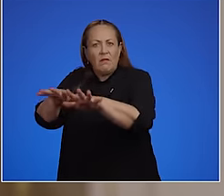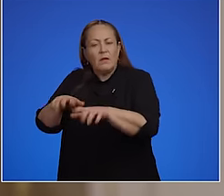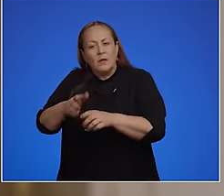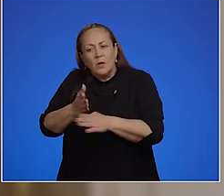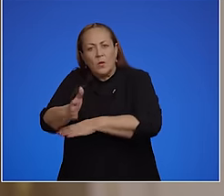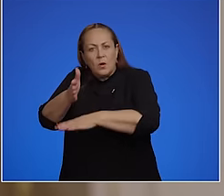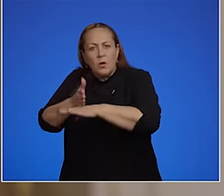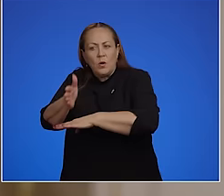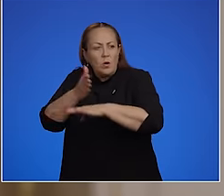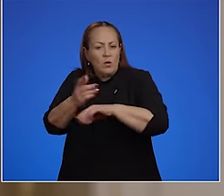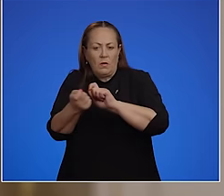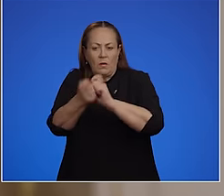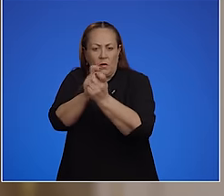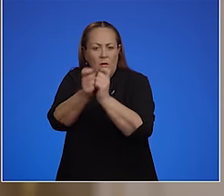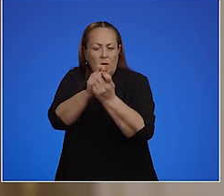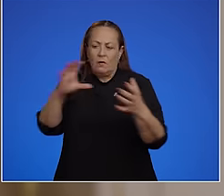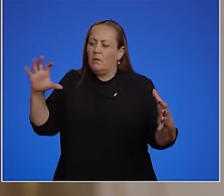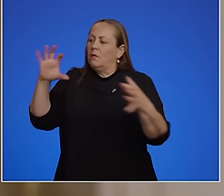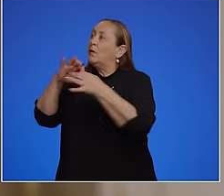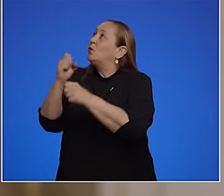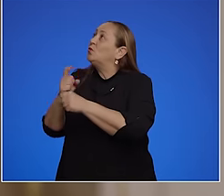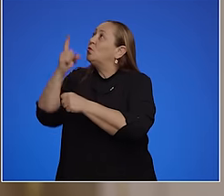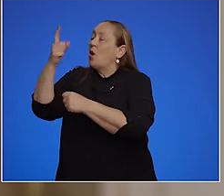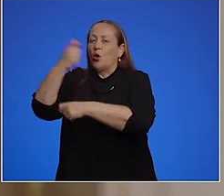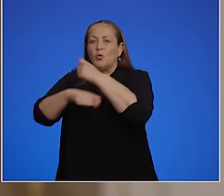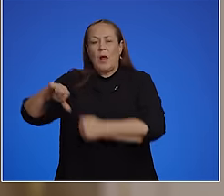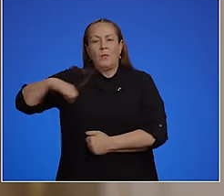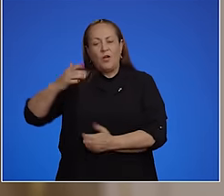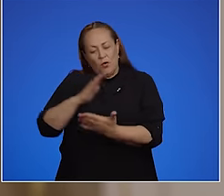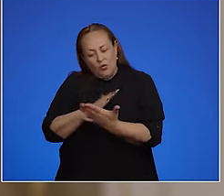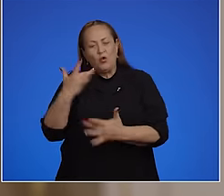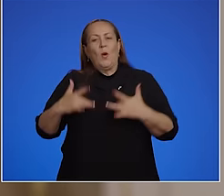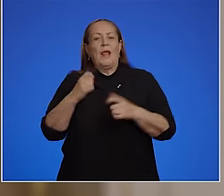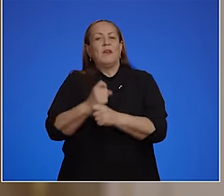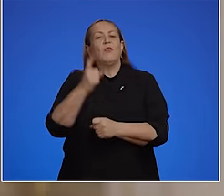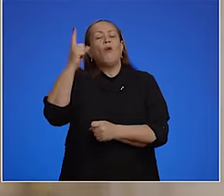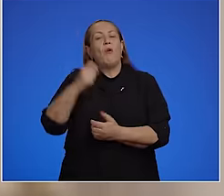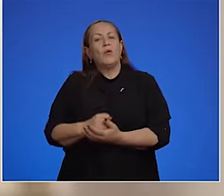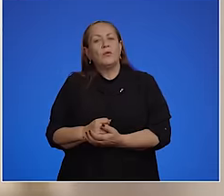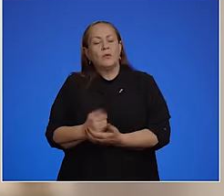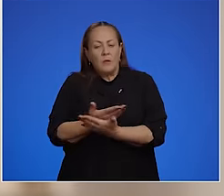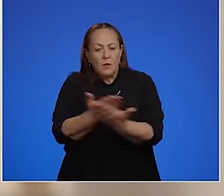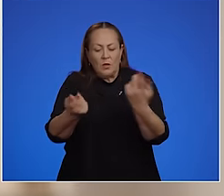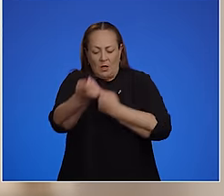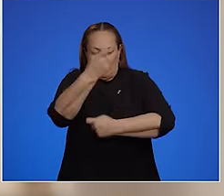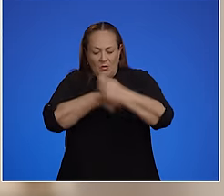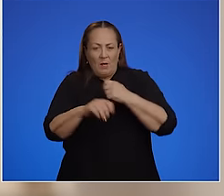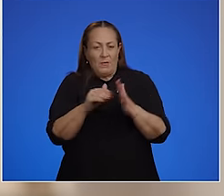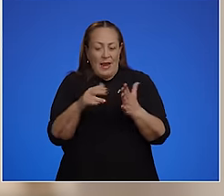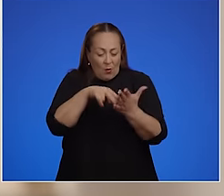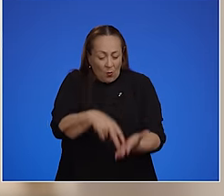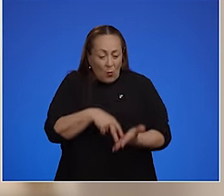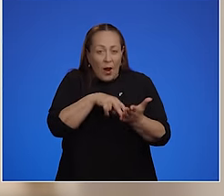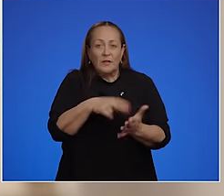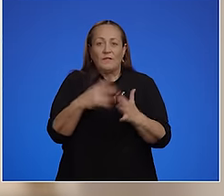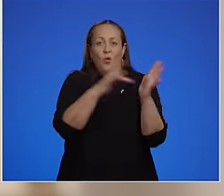you broke with idolatry when you were converted to God and became servants of the real, living God, and how you are now waiting